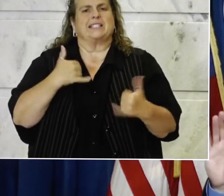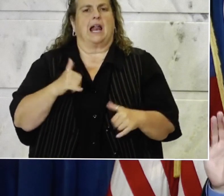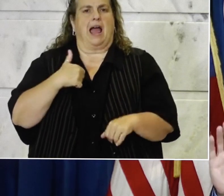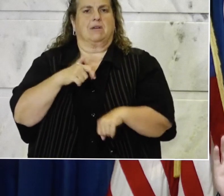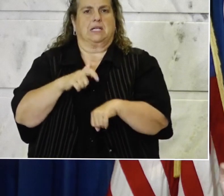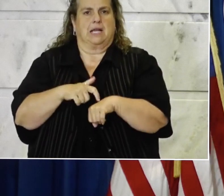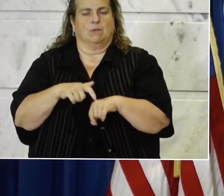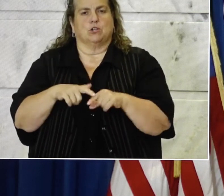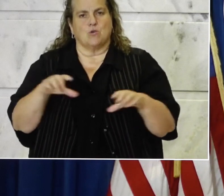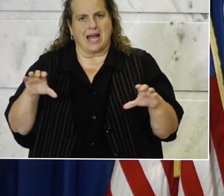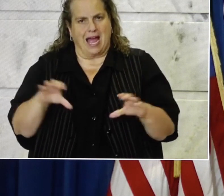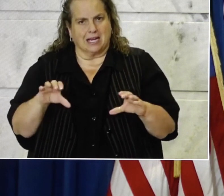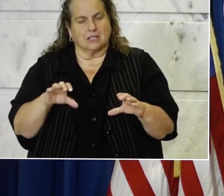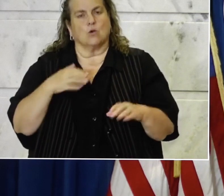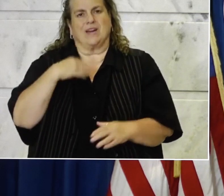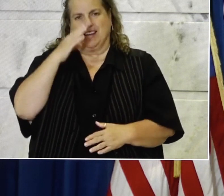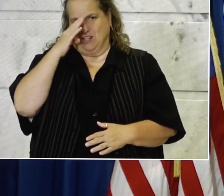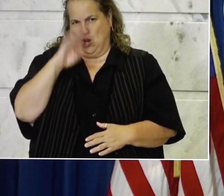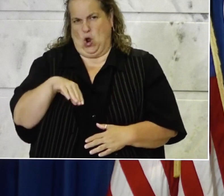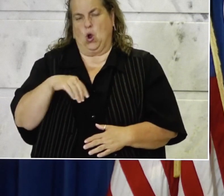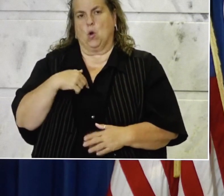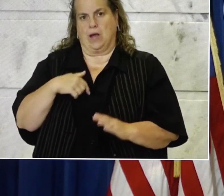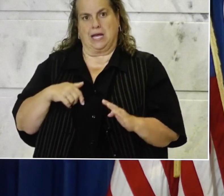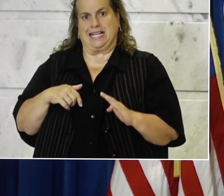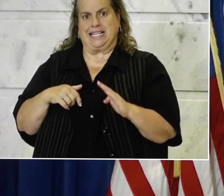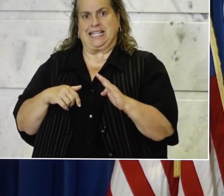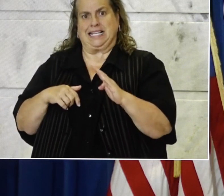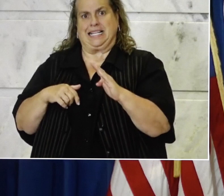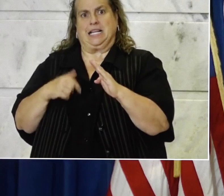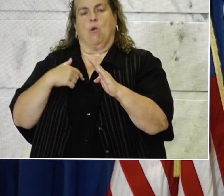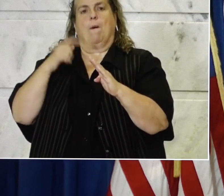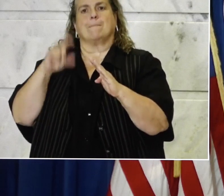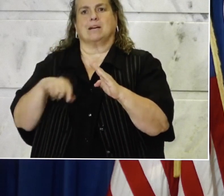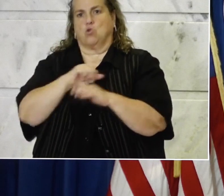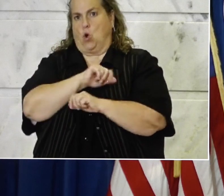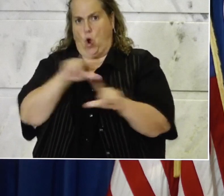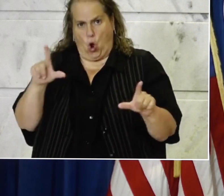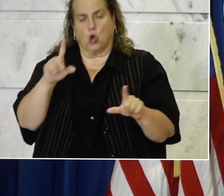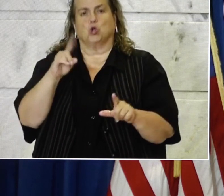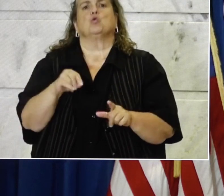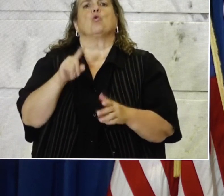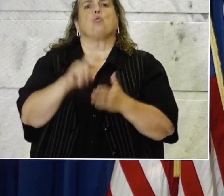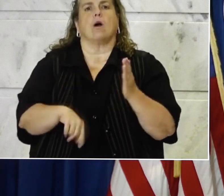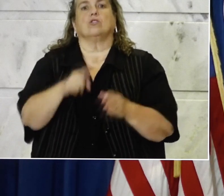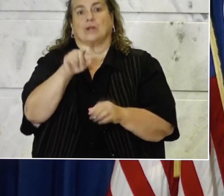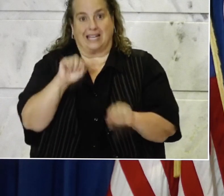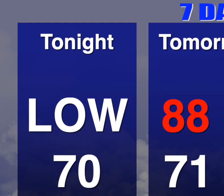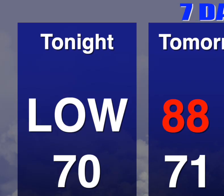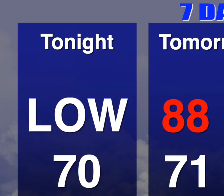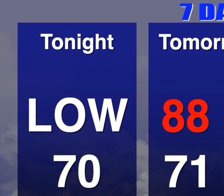know that we are on that trajectory, we are on that path without everybody buying in and doing the right